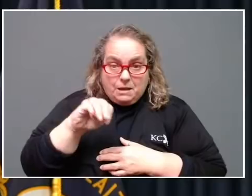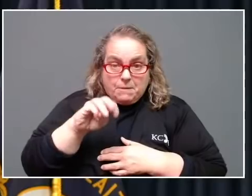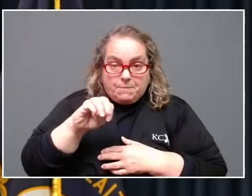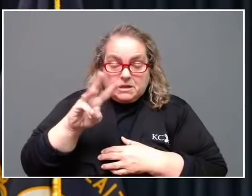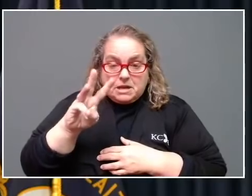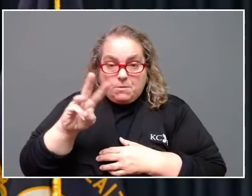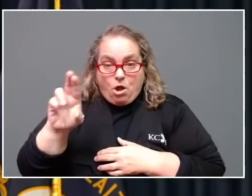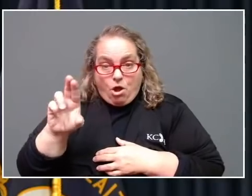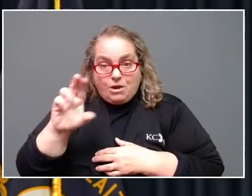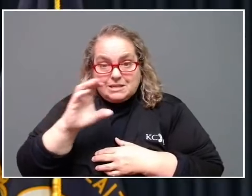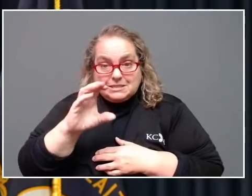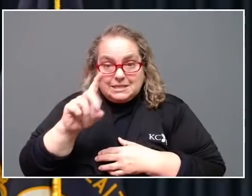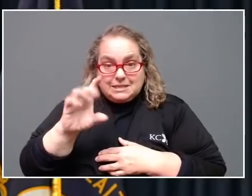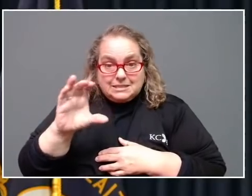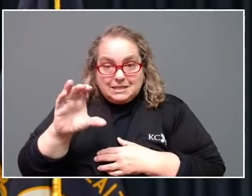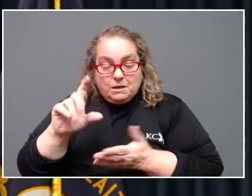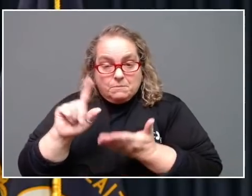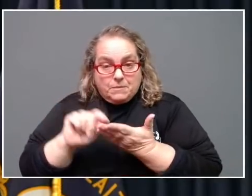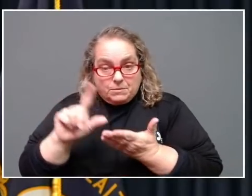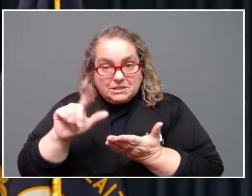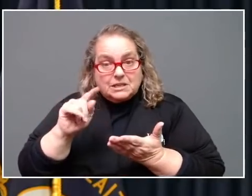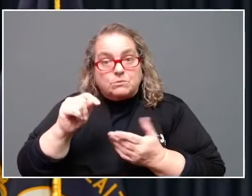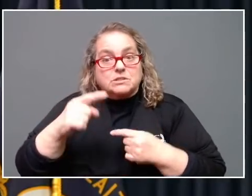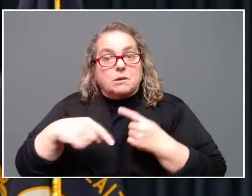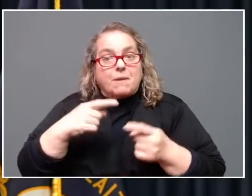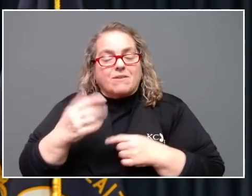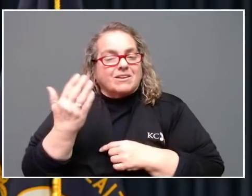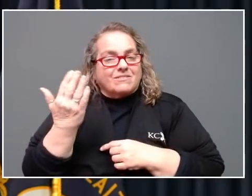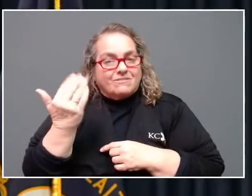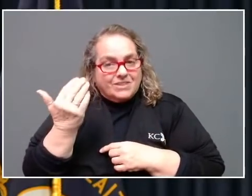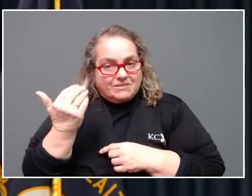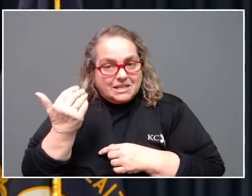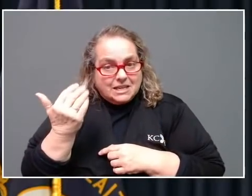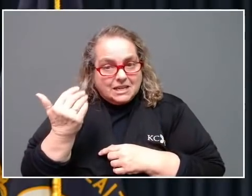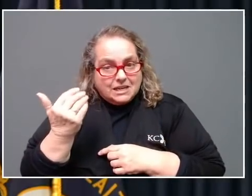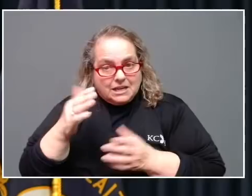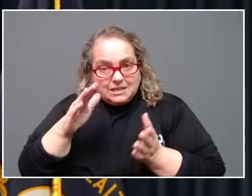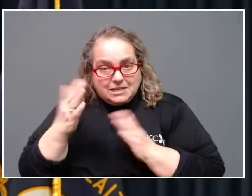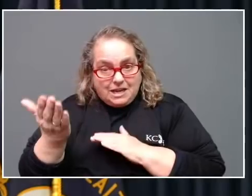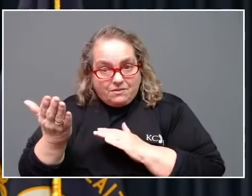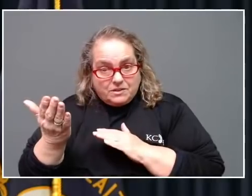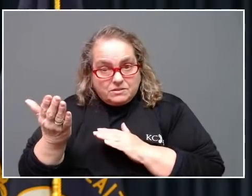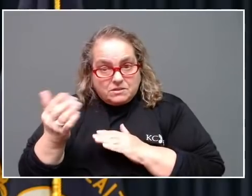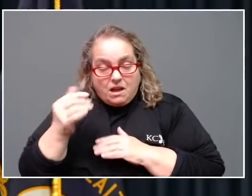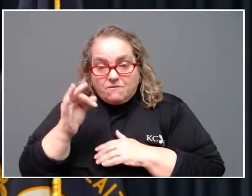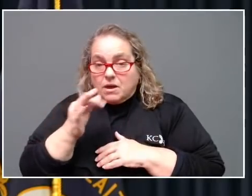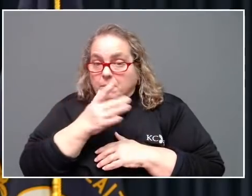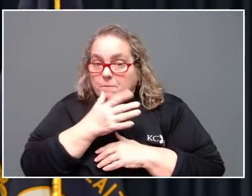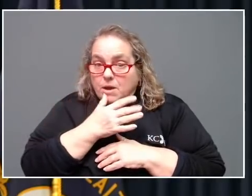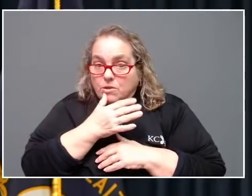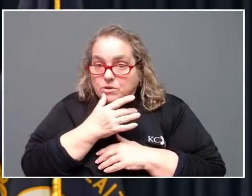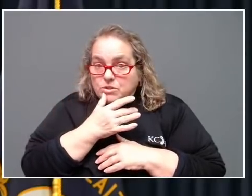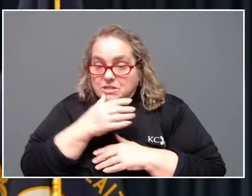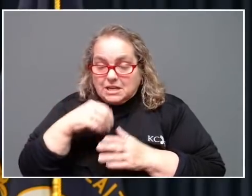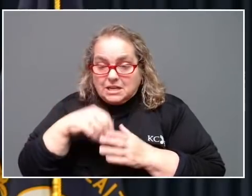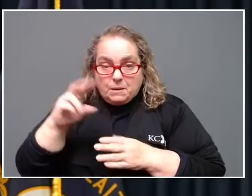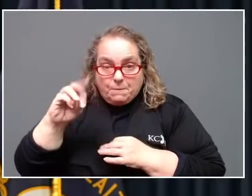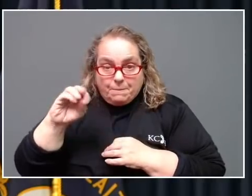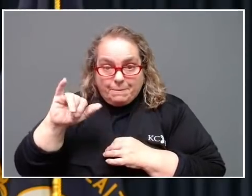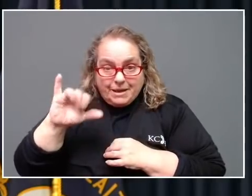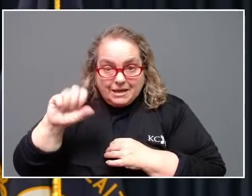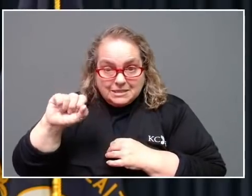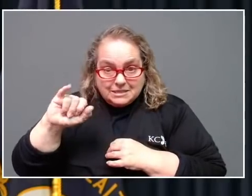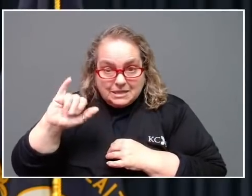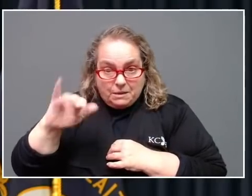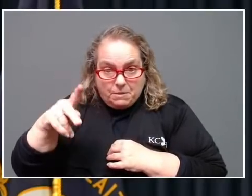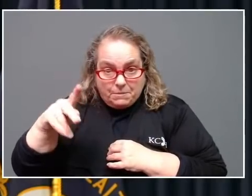CDC publishes. It was about 15 deaths of mothers in Mississippi.